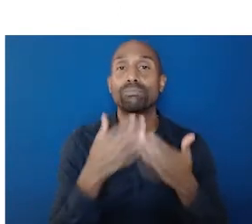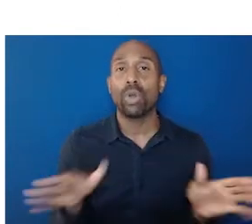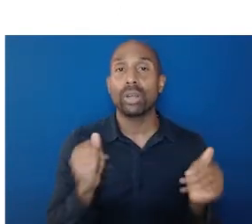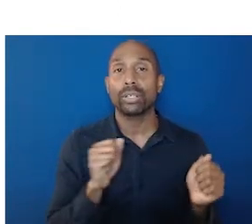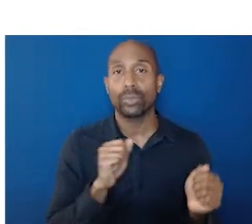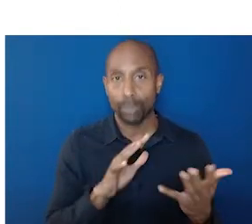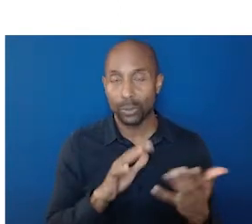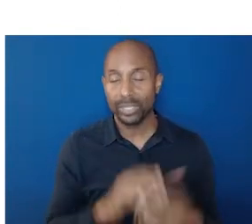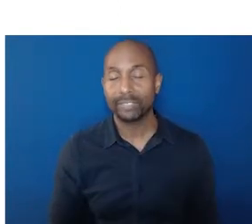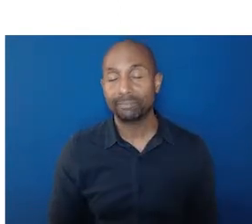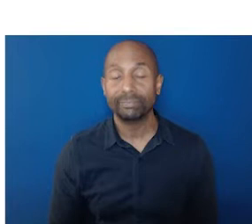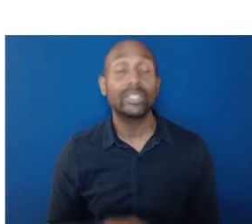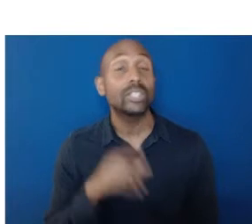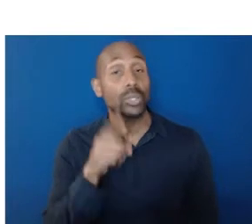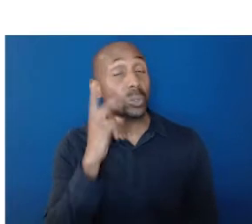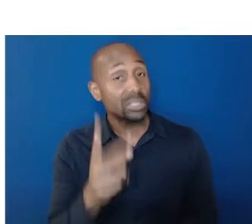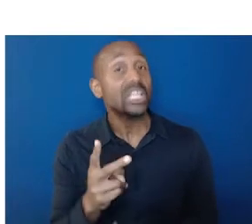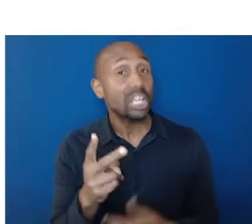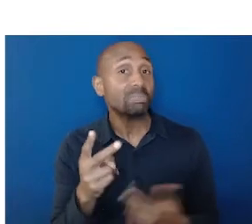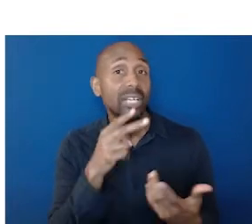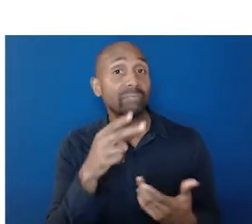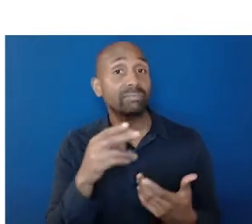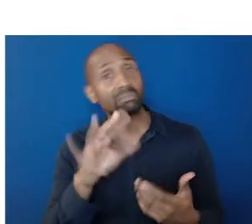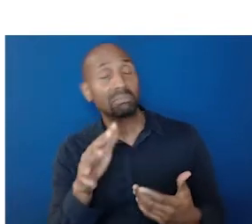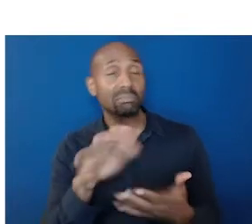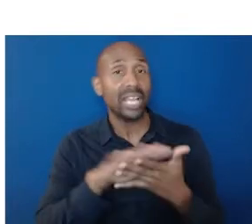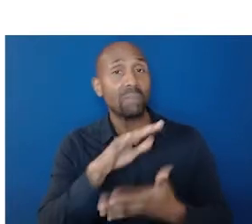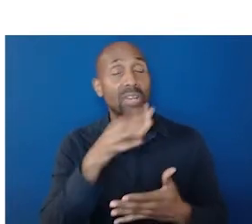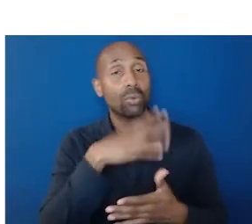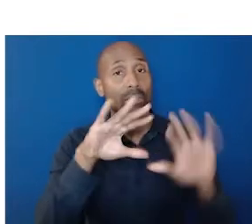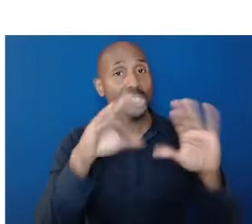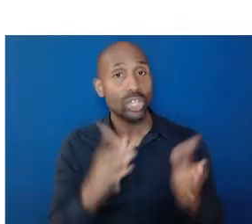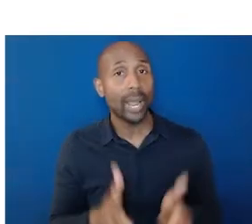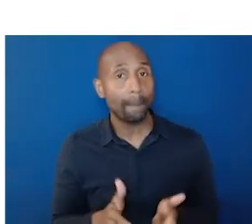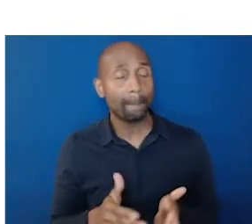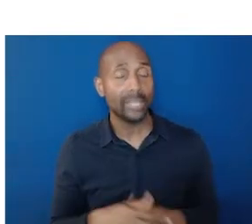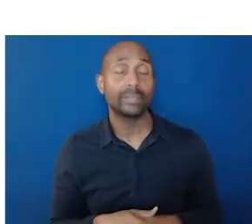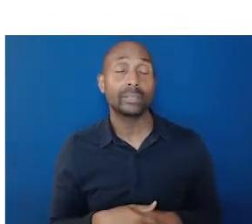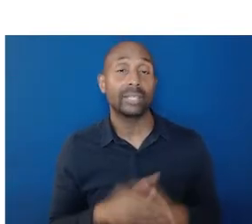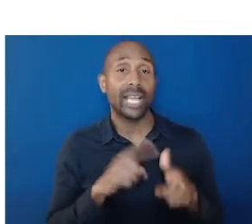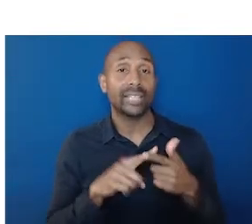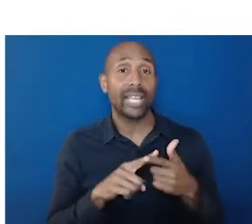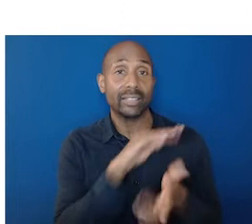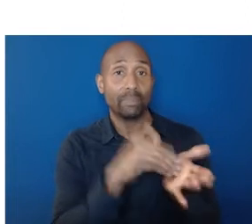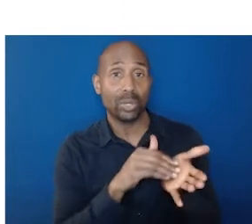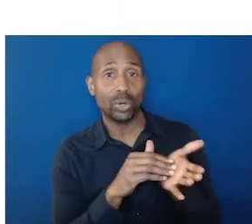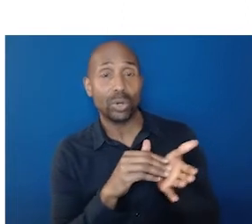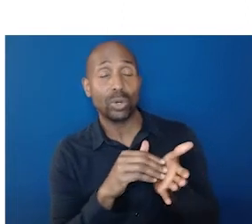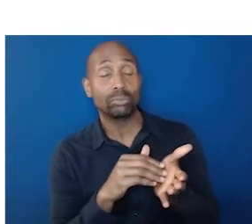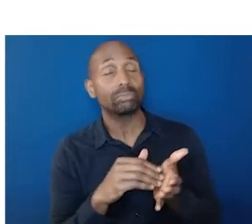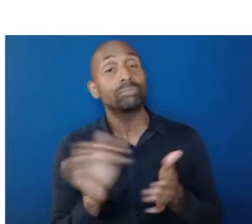so what you're seeing is sort of the shape of a woman, and the around the middle